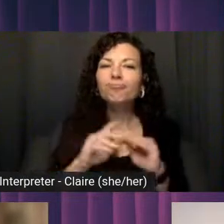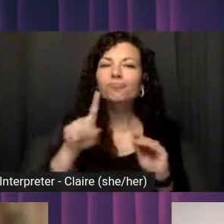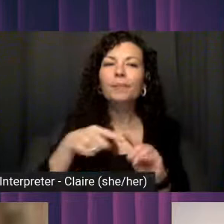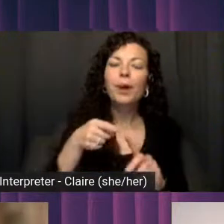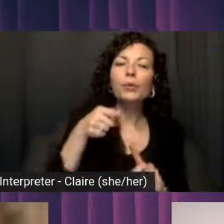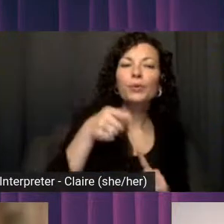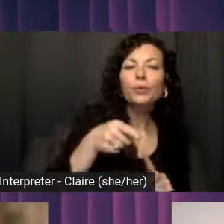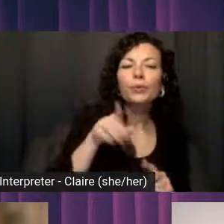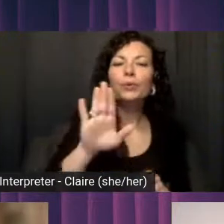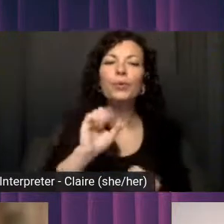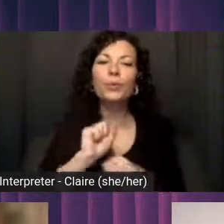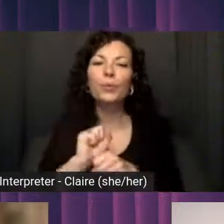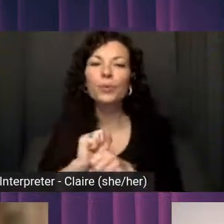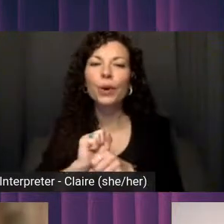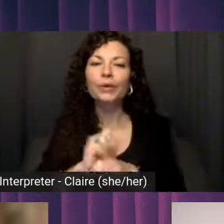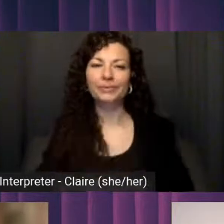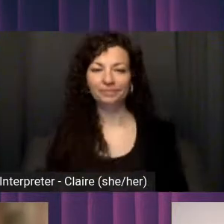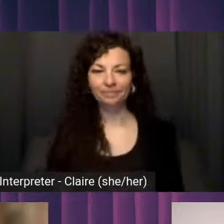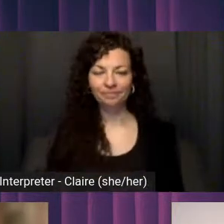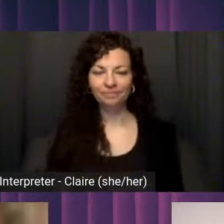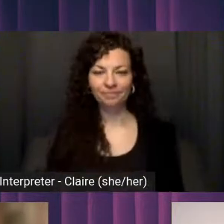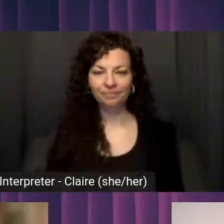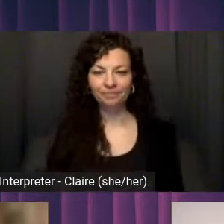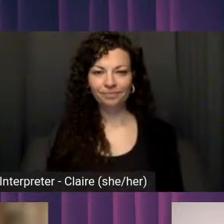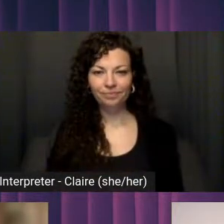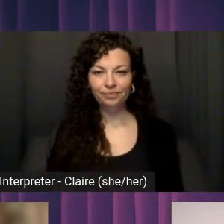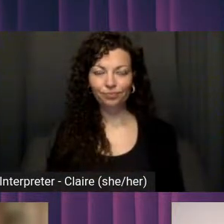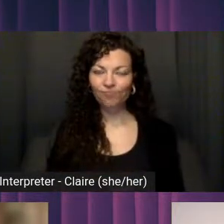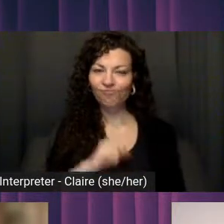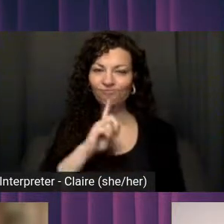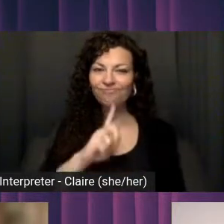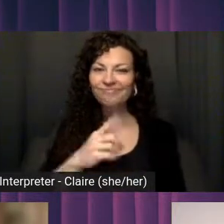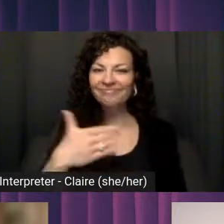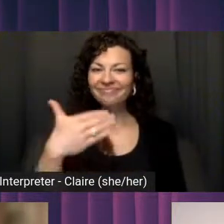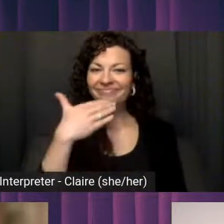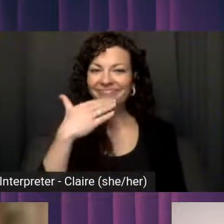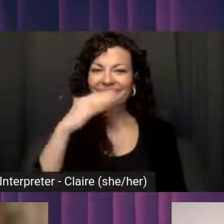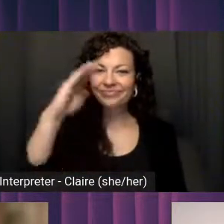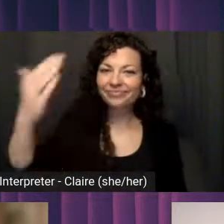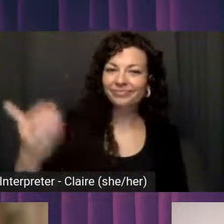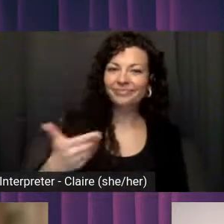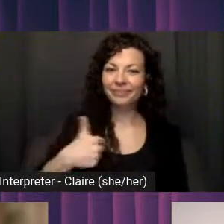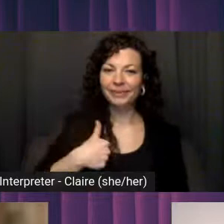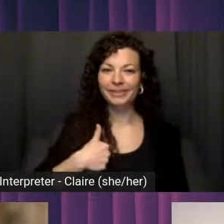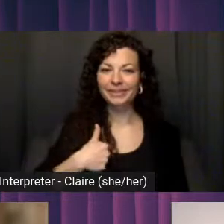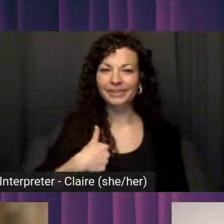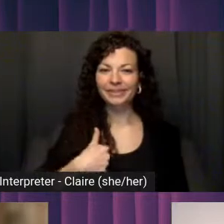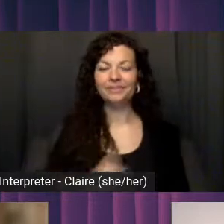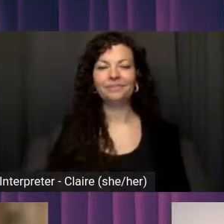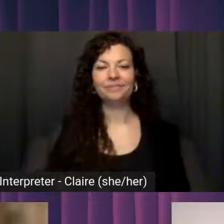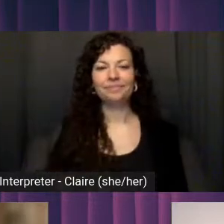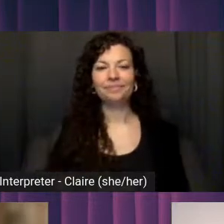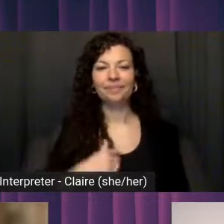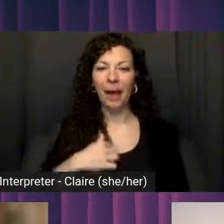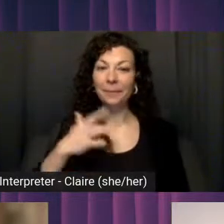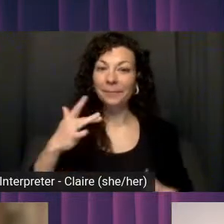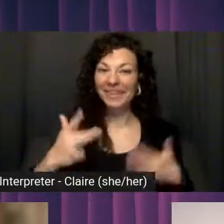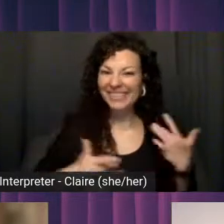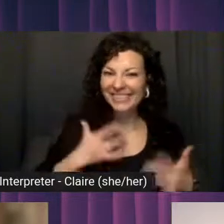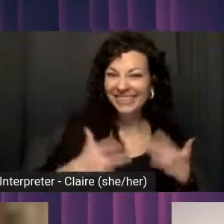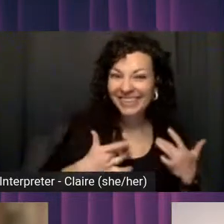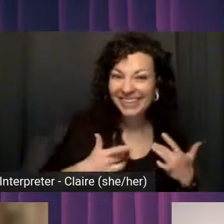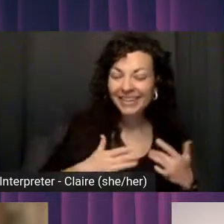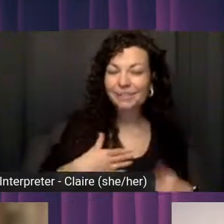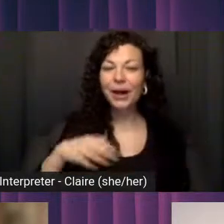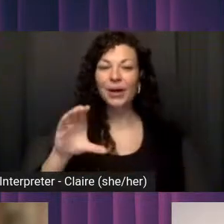serve. Sure. Thank you so much for having me. I've been really excited, and I think my coworkers, my work, are